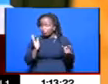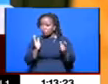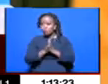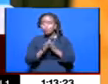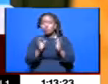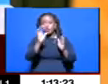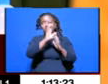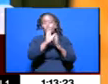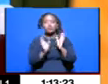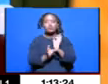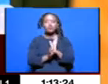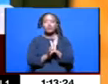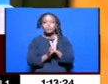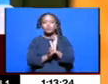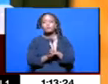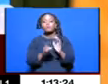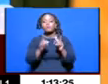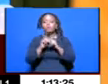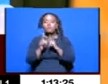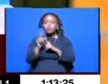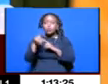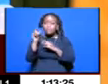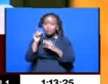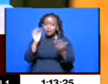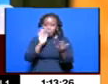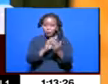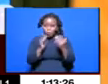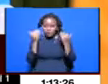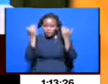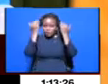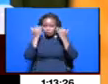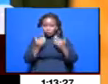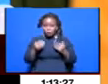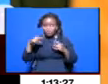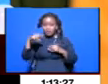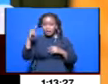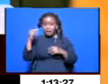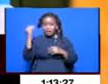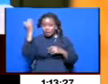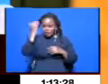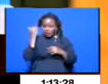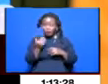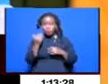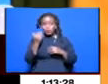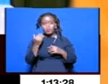Constitution, approached the court, the High Court in particular,